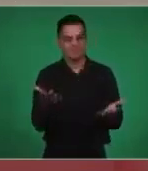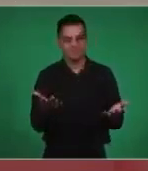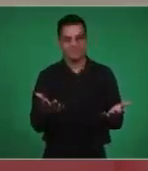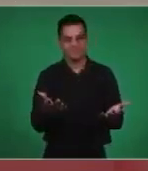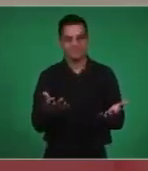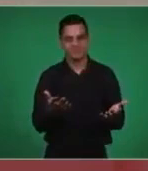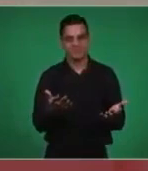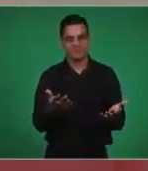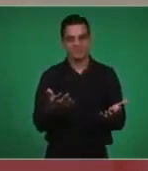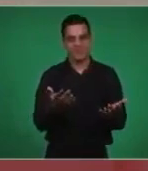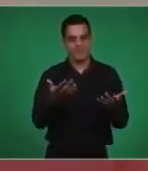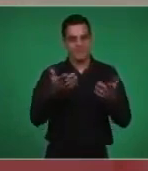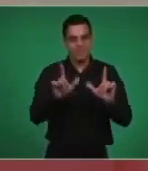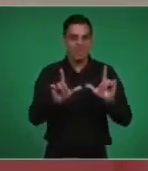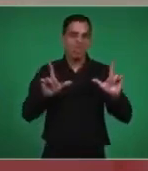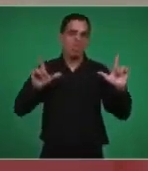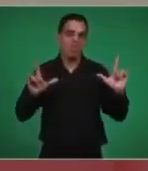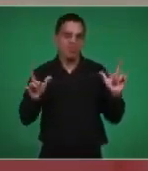but